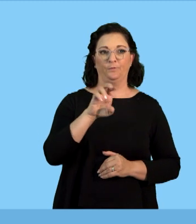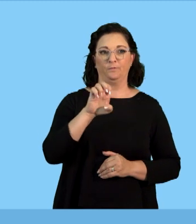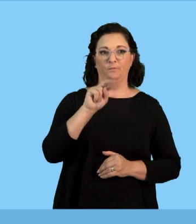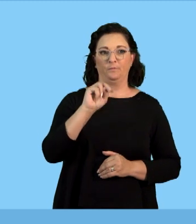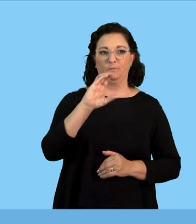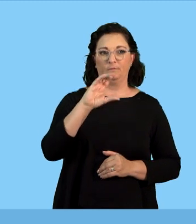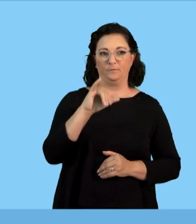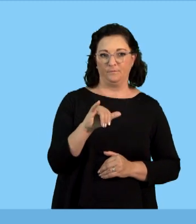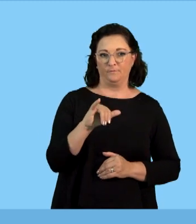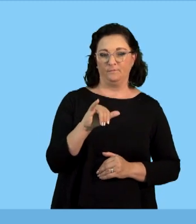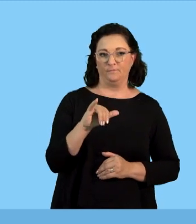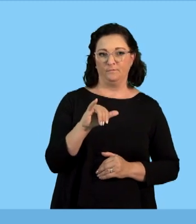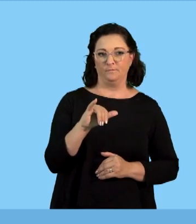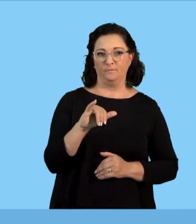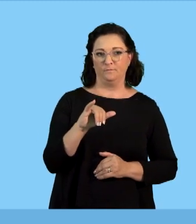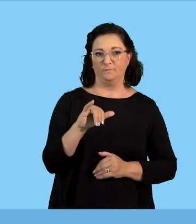frequency